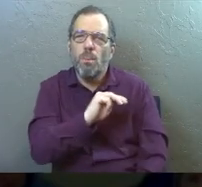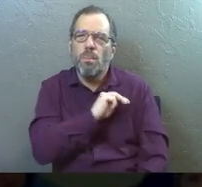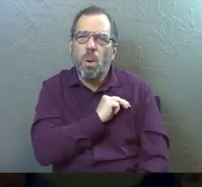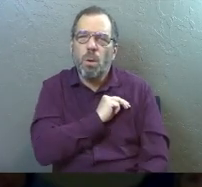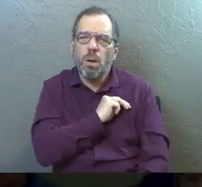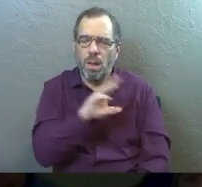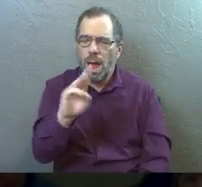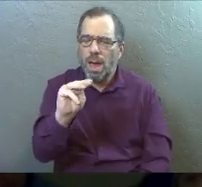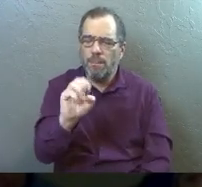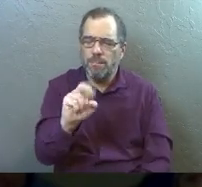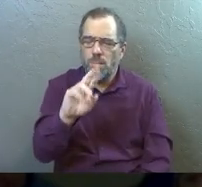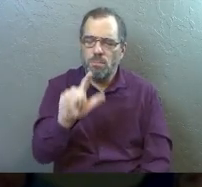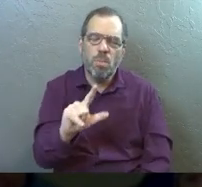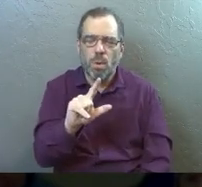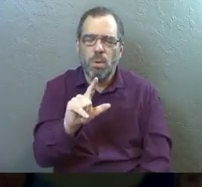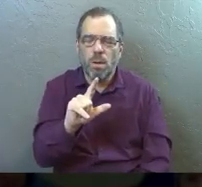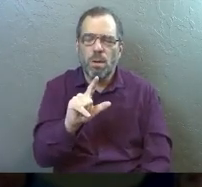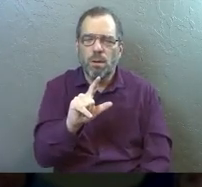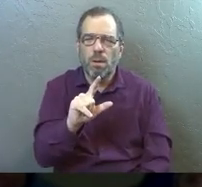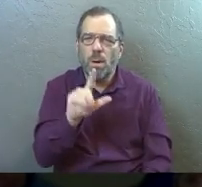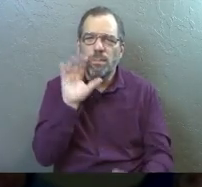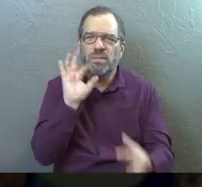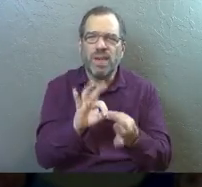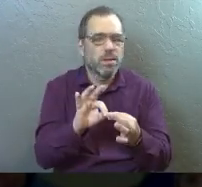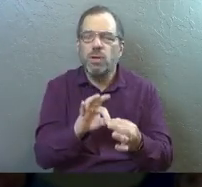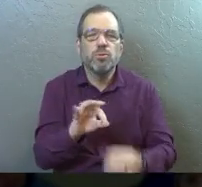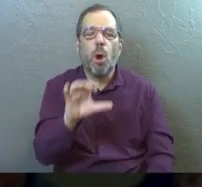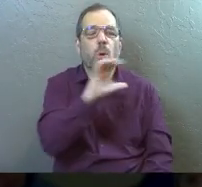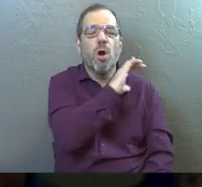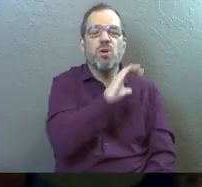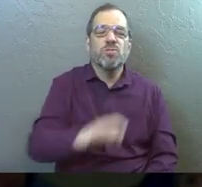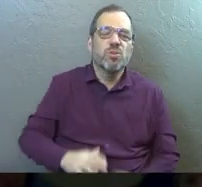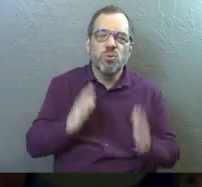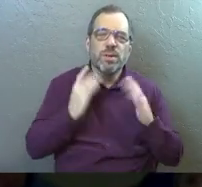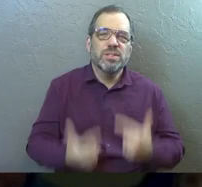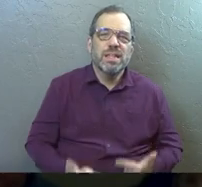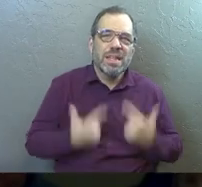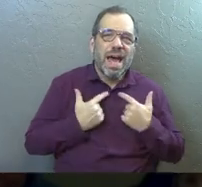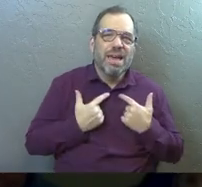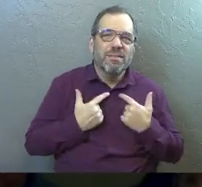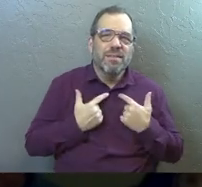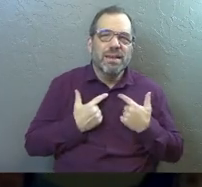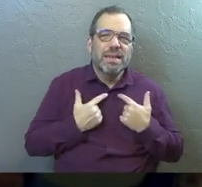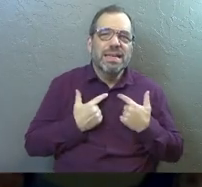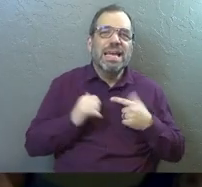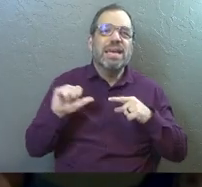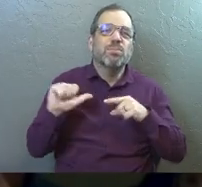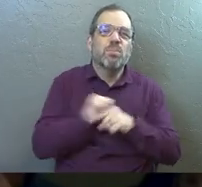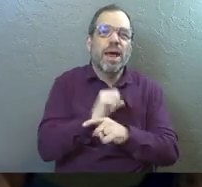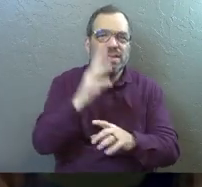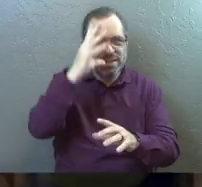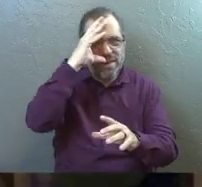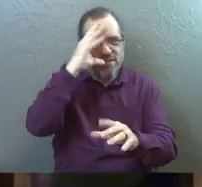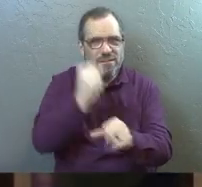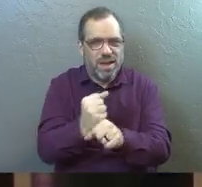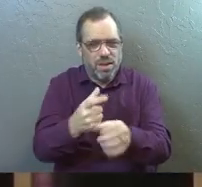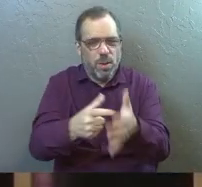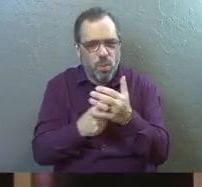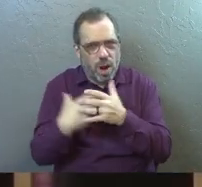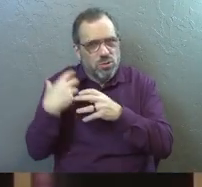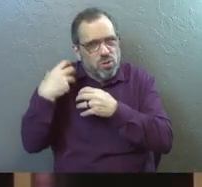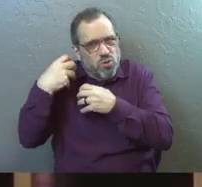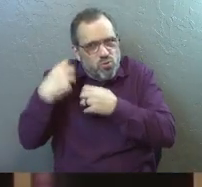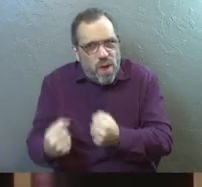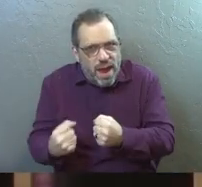not. The difficult thing about the Christian life is walking in faith. Faith takes way more strength.